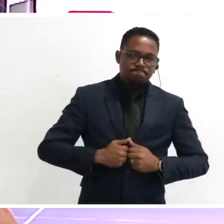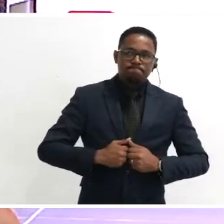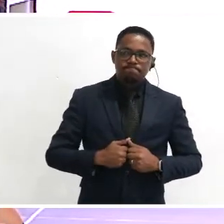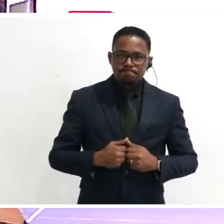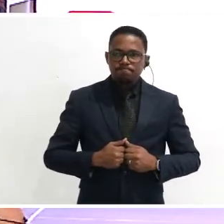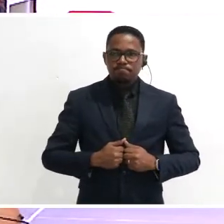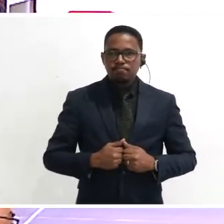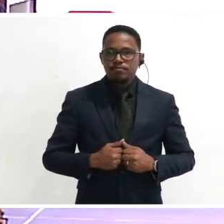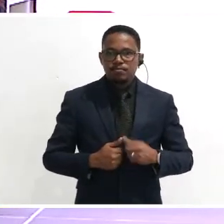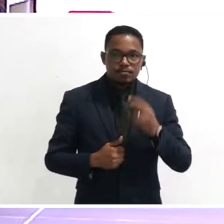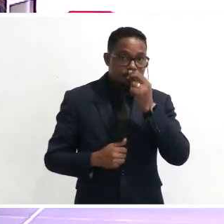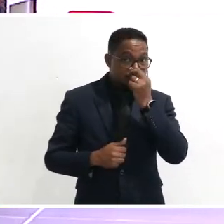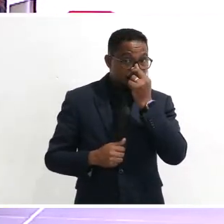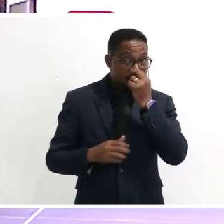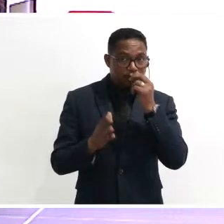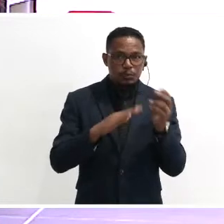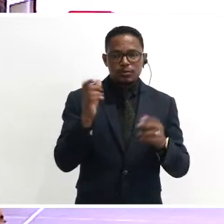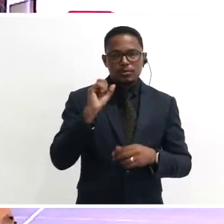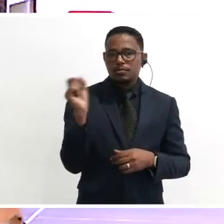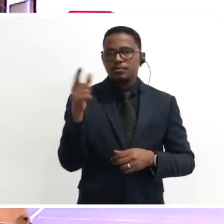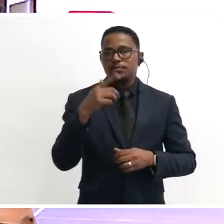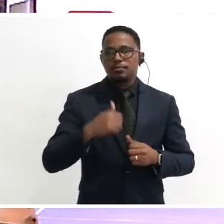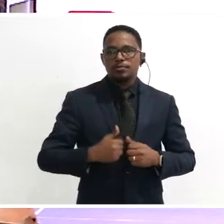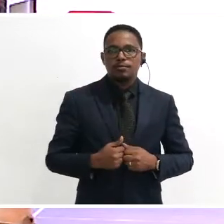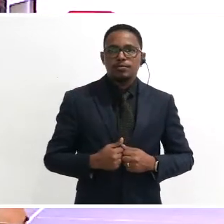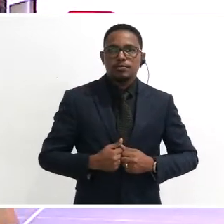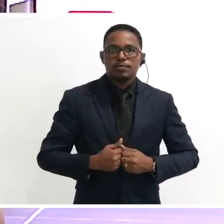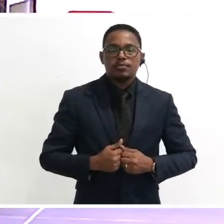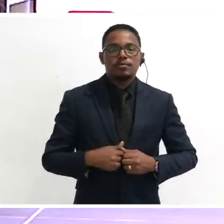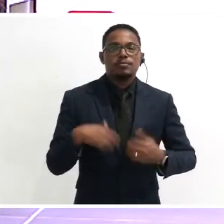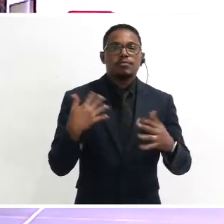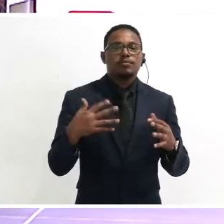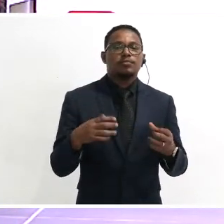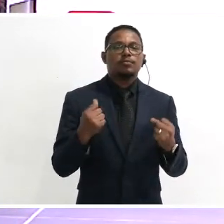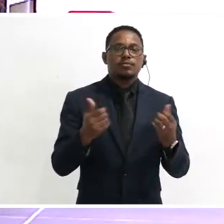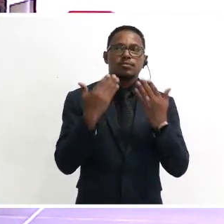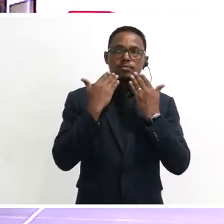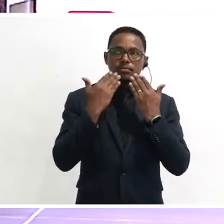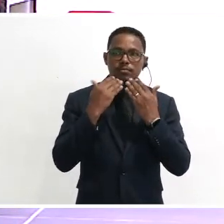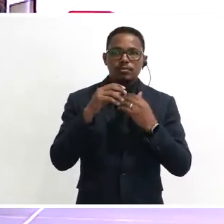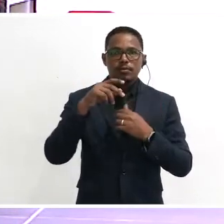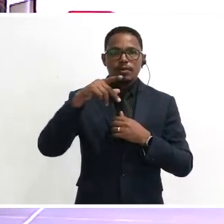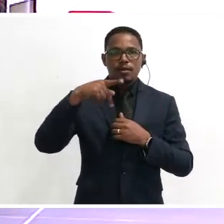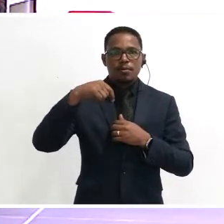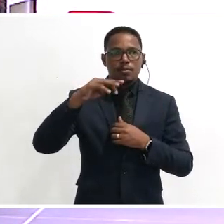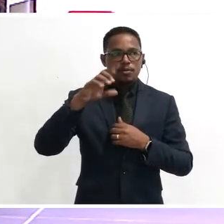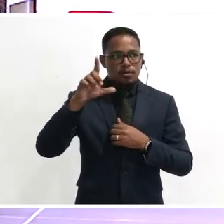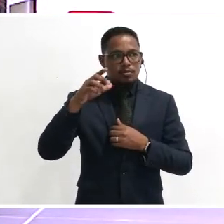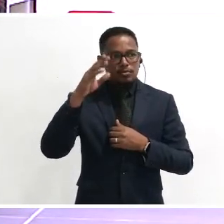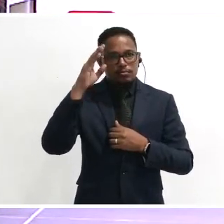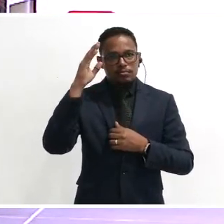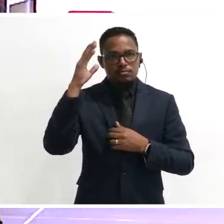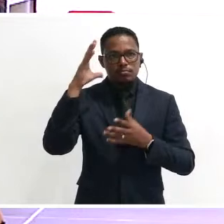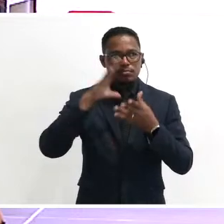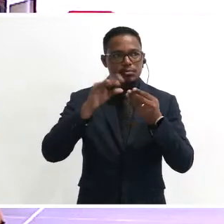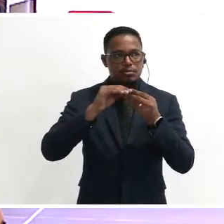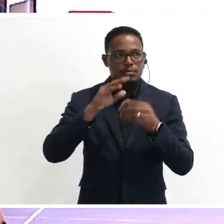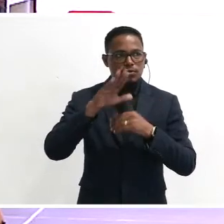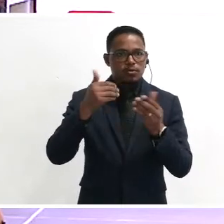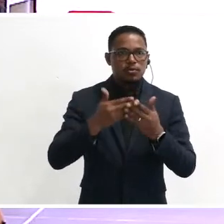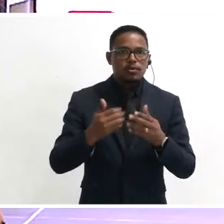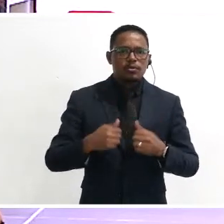Hi, Paul. First of all, thank you for the talk that you've given. For you, what would be